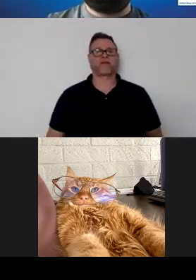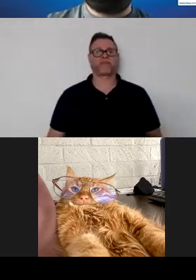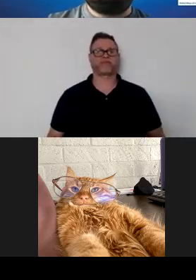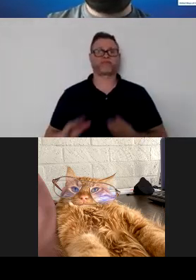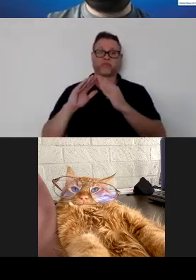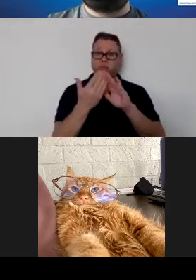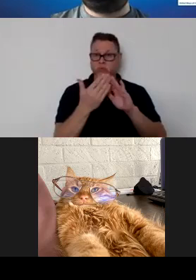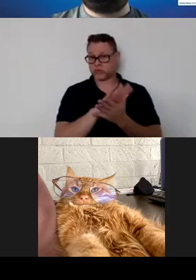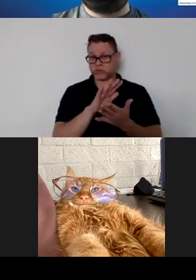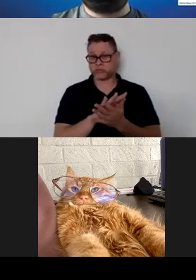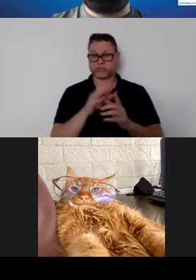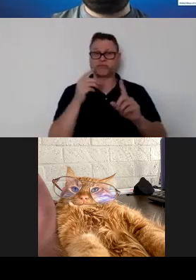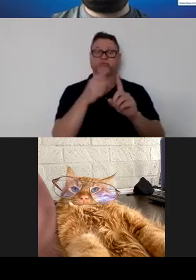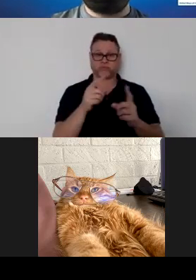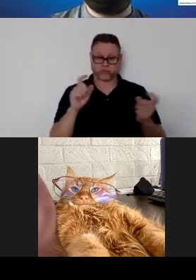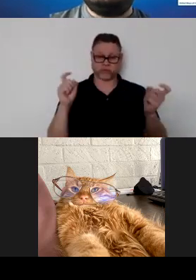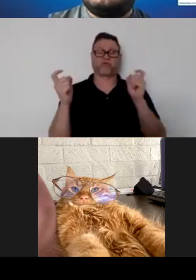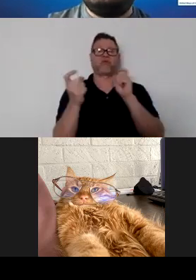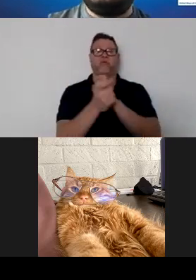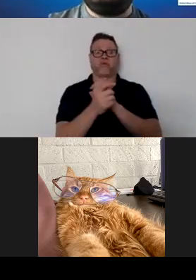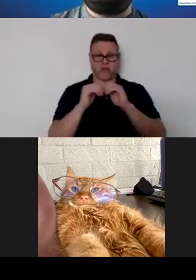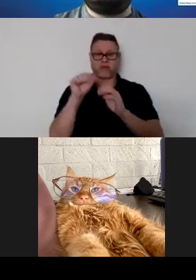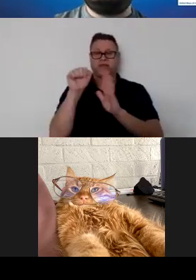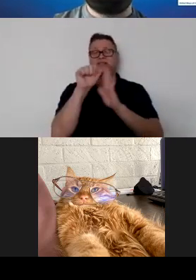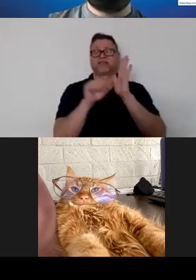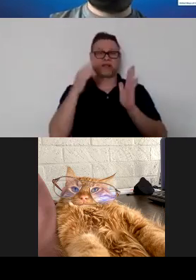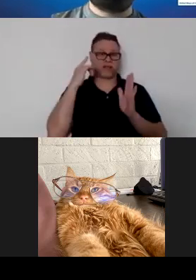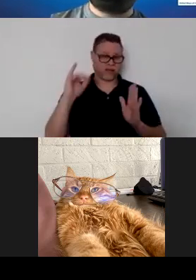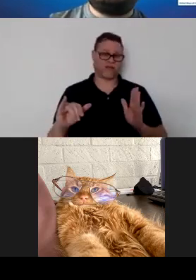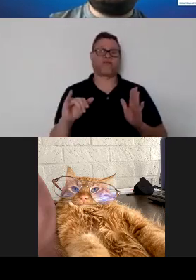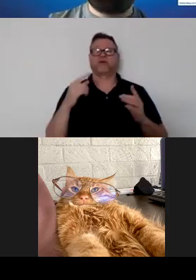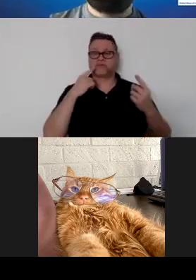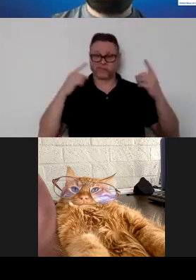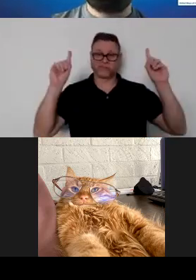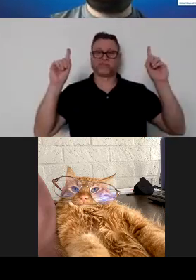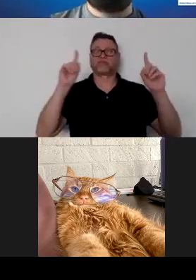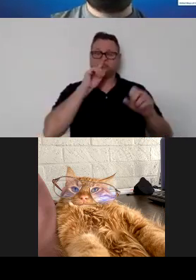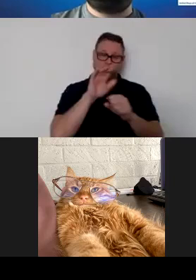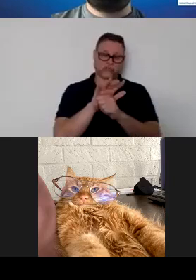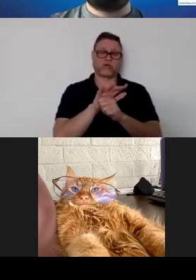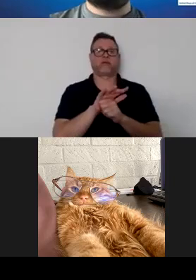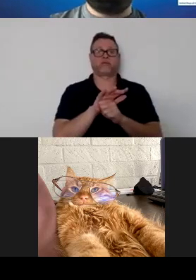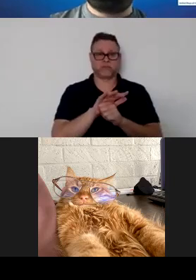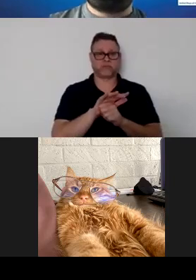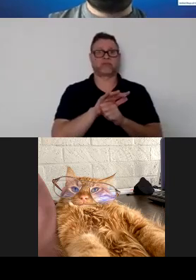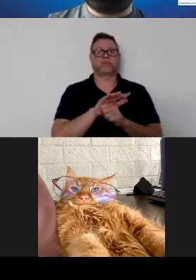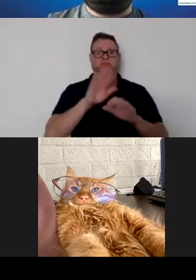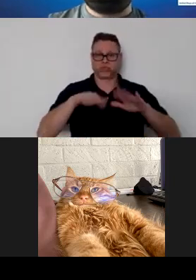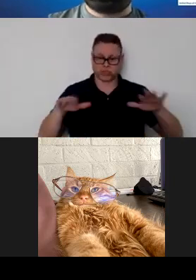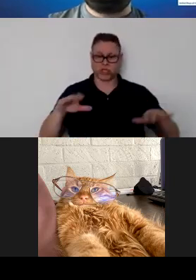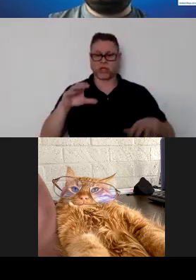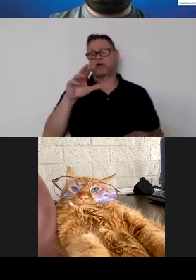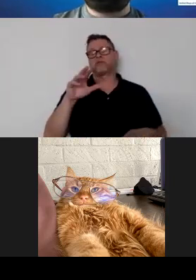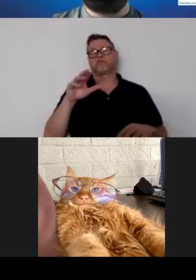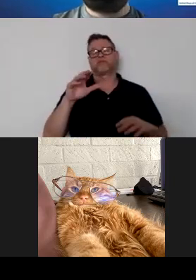schools does mark a transformative moment in how the state of California makes good on its promise of whole child-centered quality